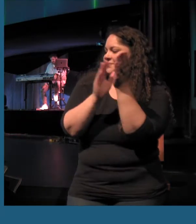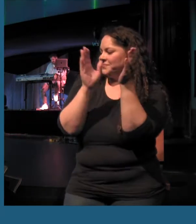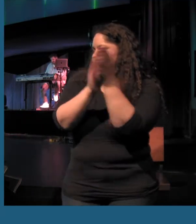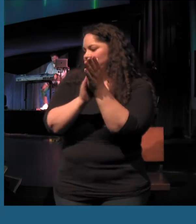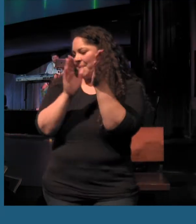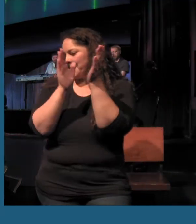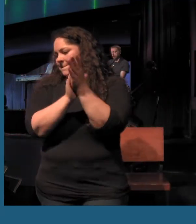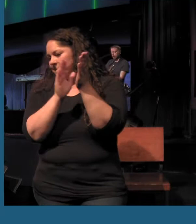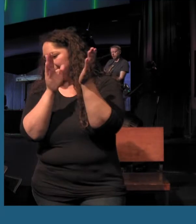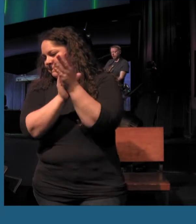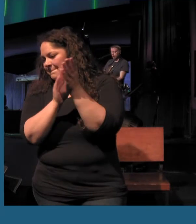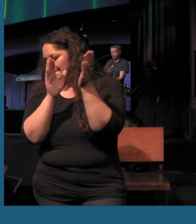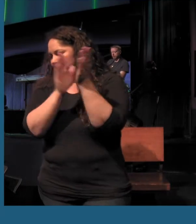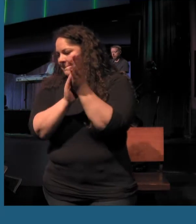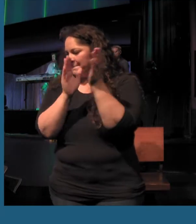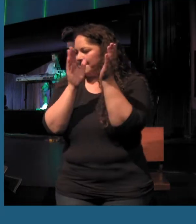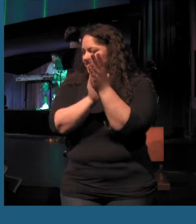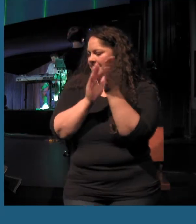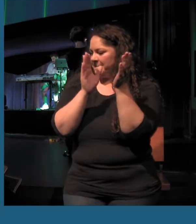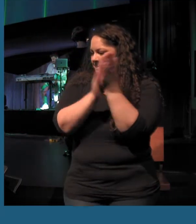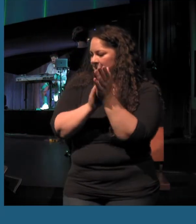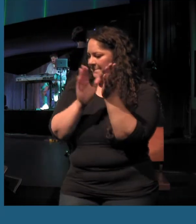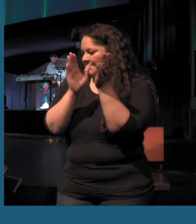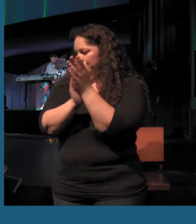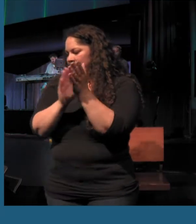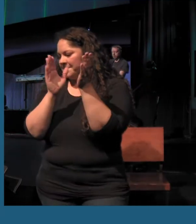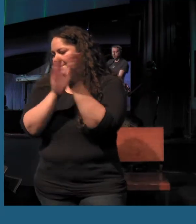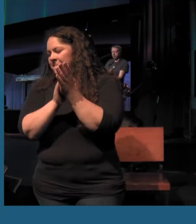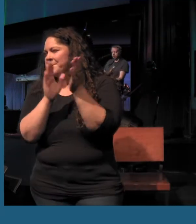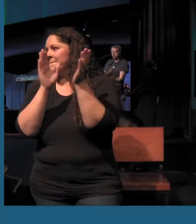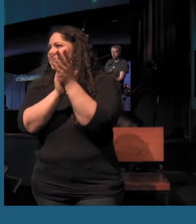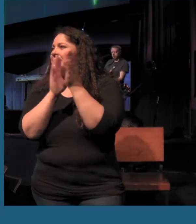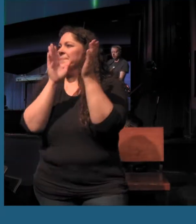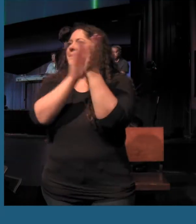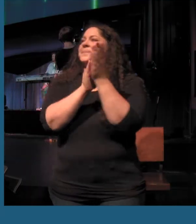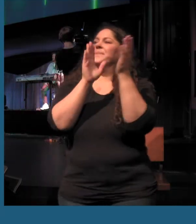Come on, let's put our hands together. We're going to celebrate what God's doing today. Amen.